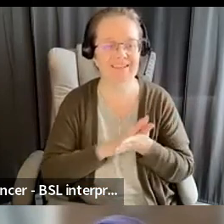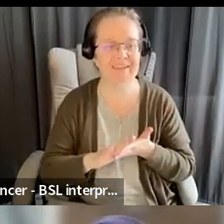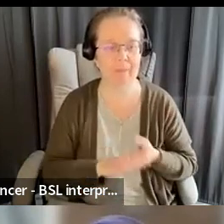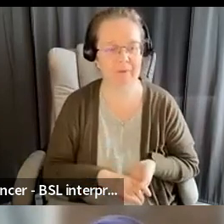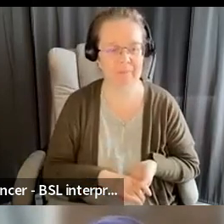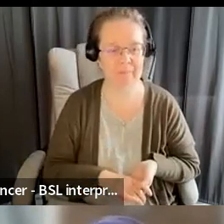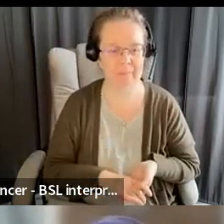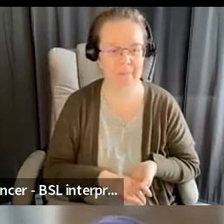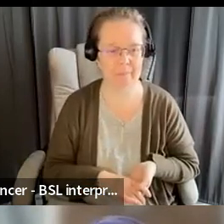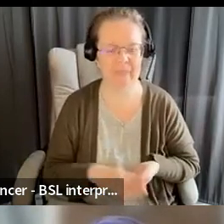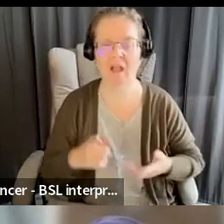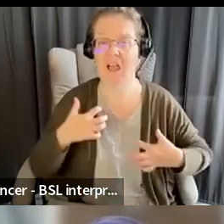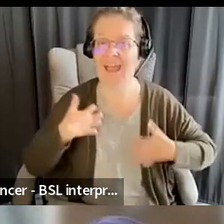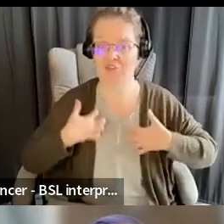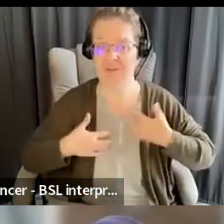Okay, the interesting work.